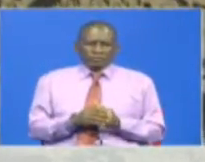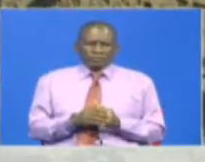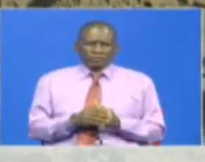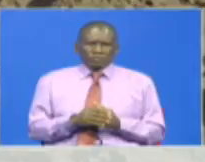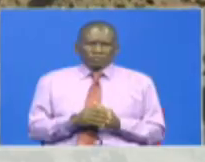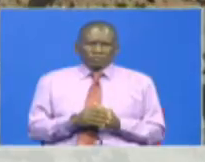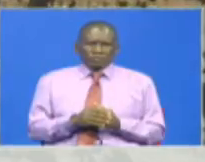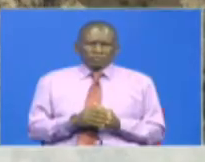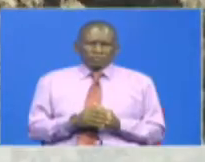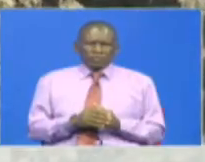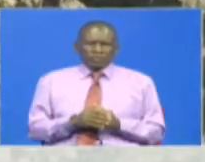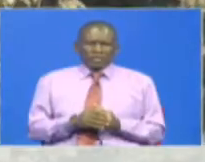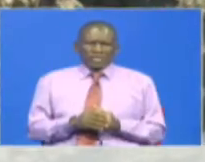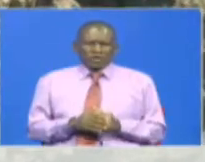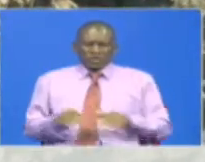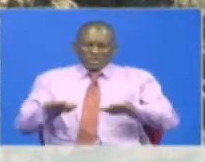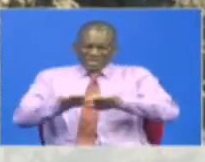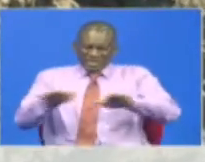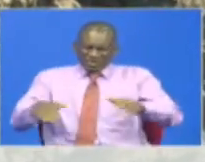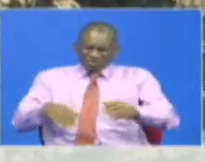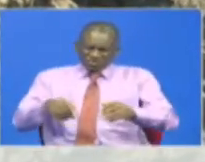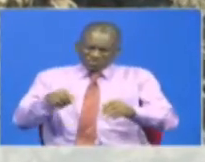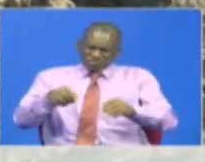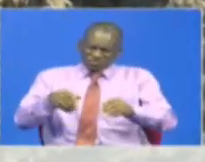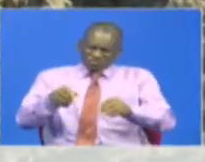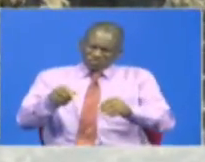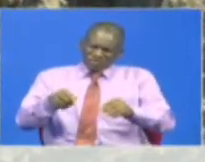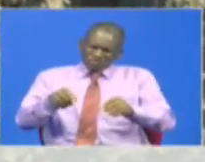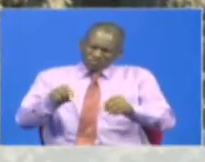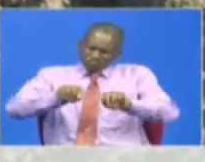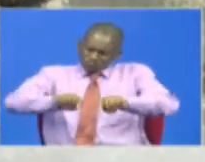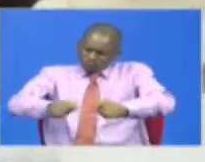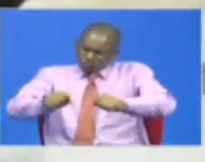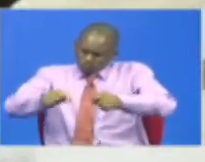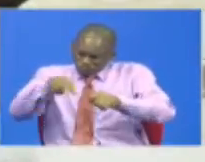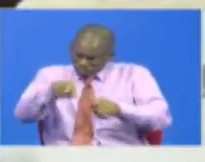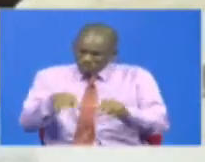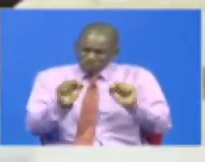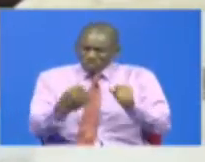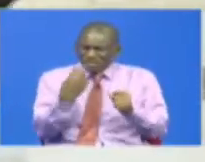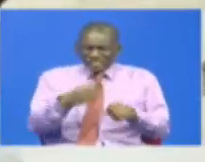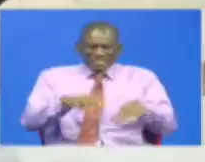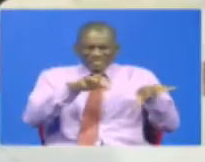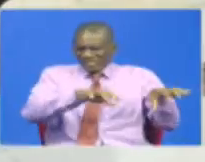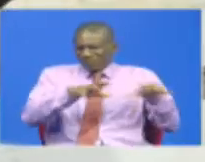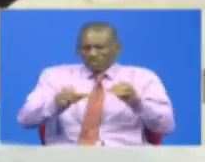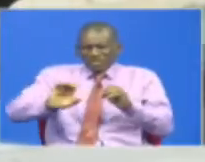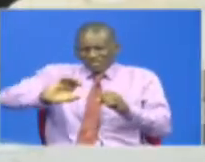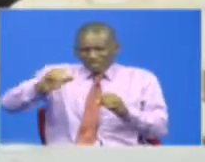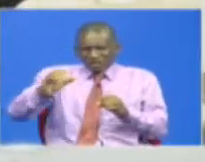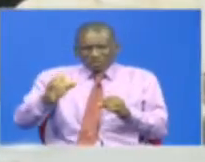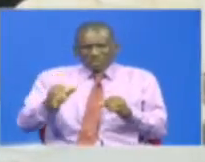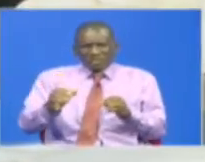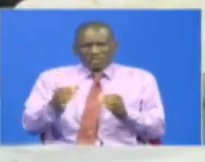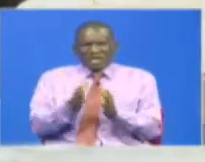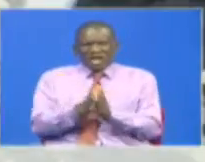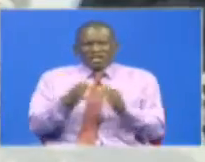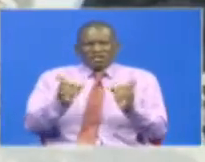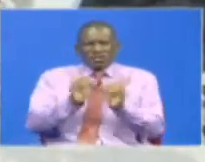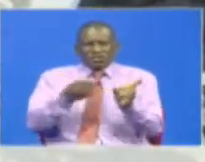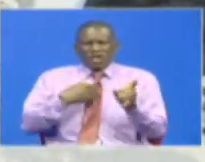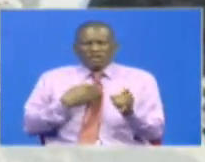The cracks in the ground, evidence of the torrid conditions in this part of the country. The mention of a reliable source of clean